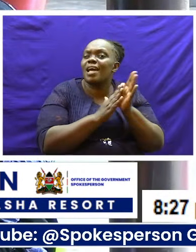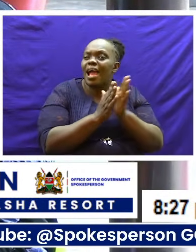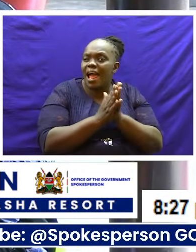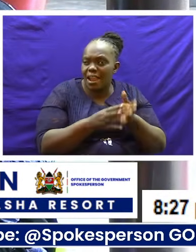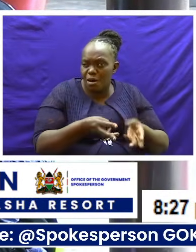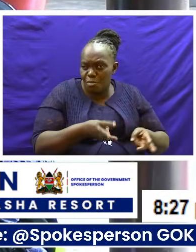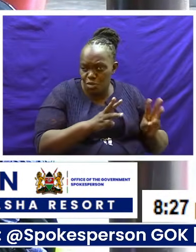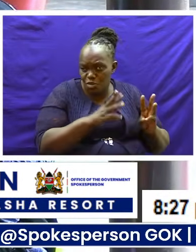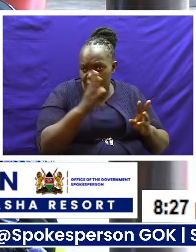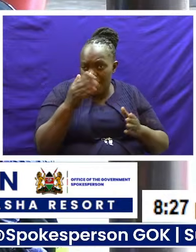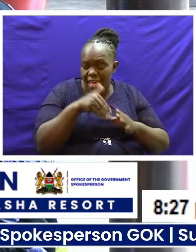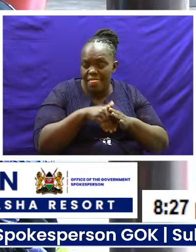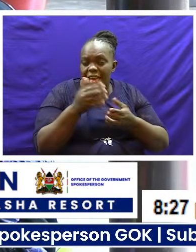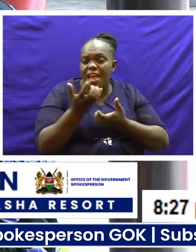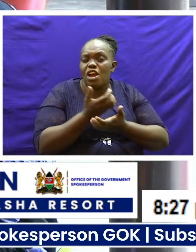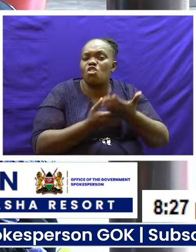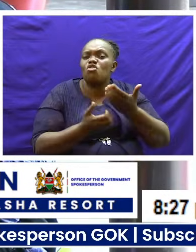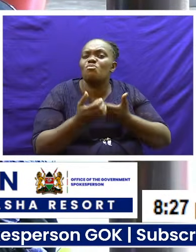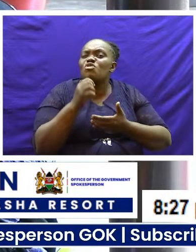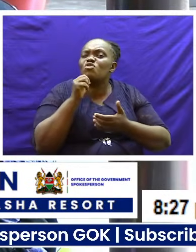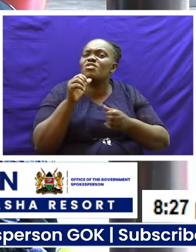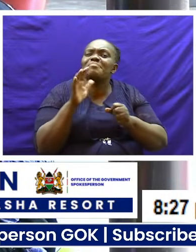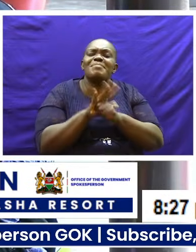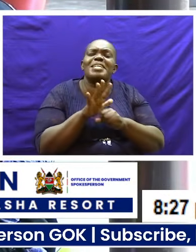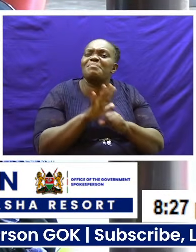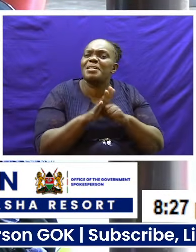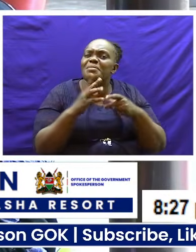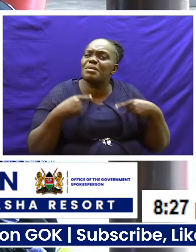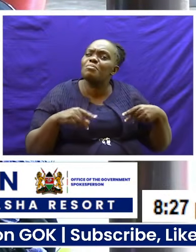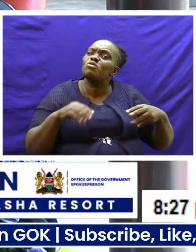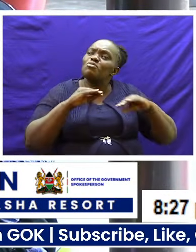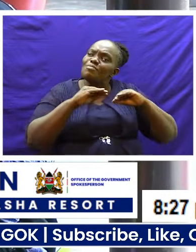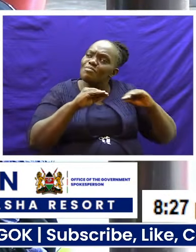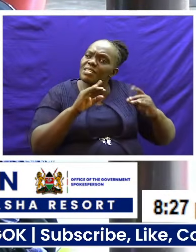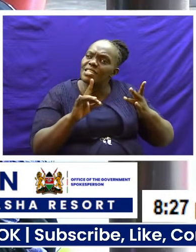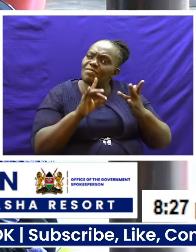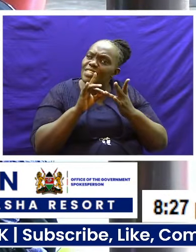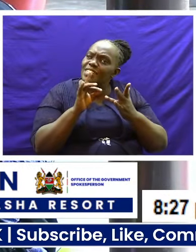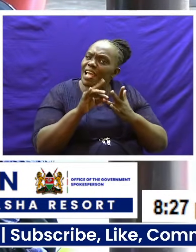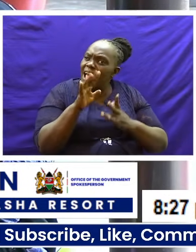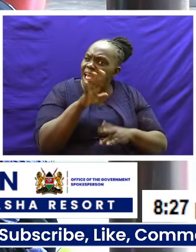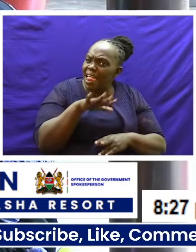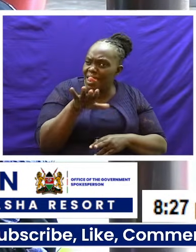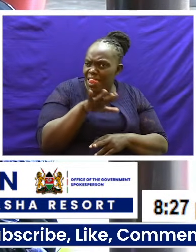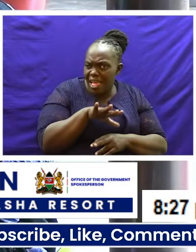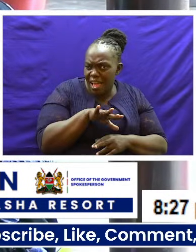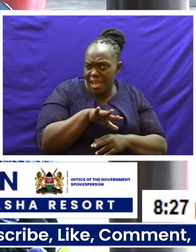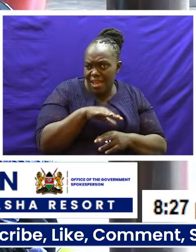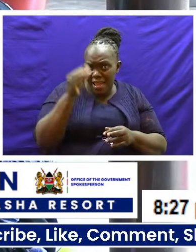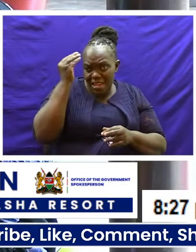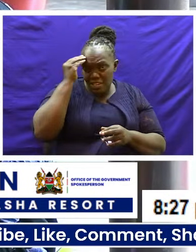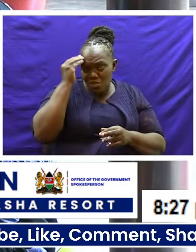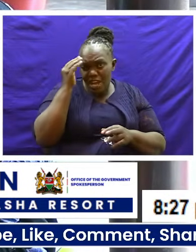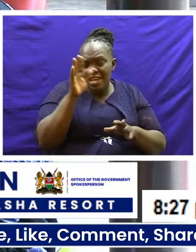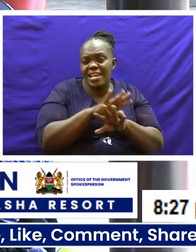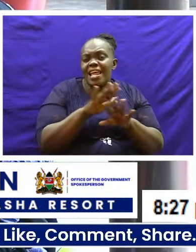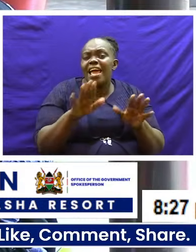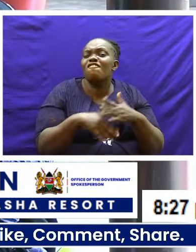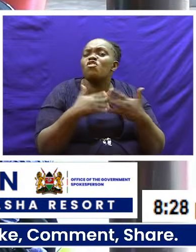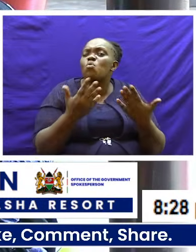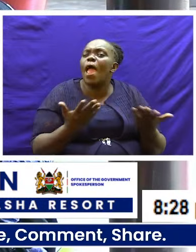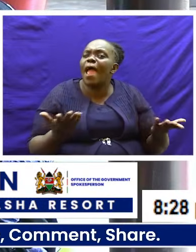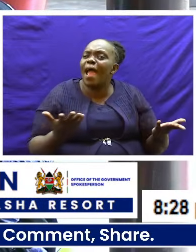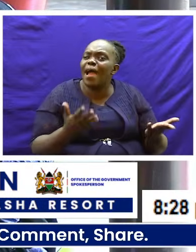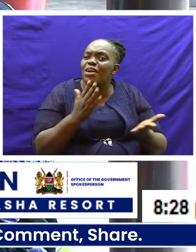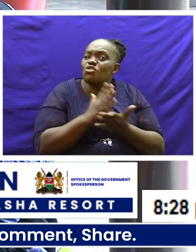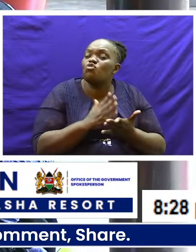opportunities in the economy, so that you don't end up with so many people who are trained in a particular field because of availability of space. Like now, education is everywhere, you know, but